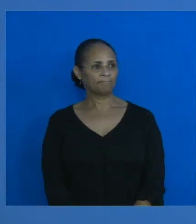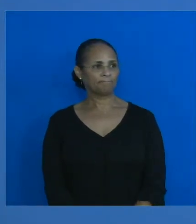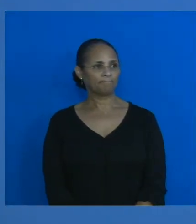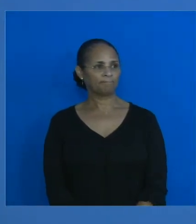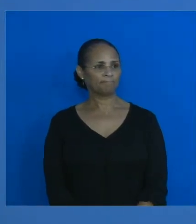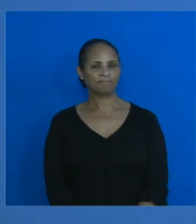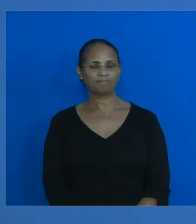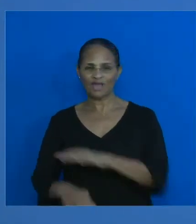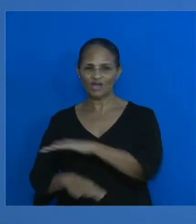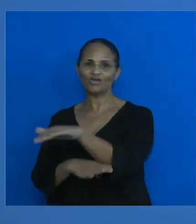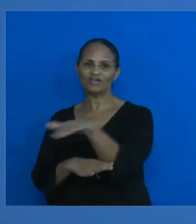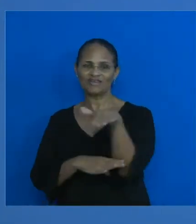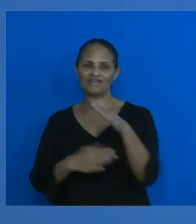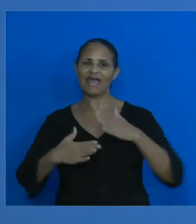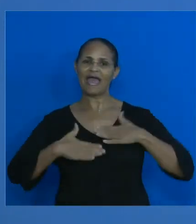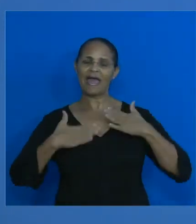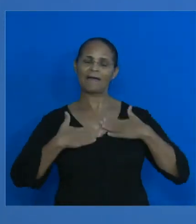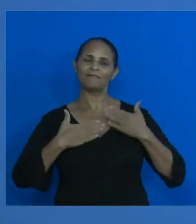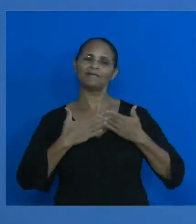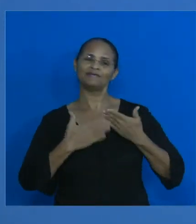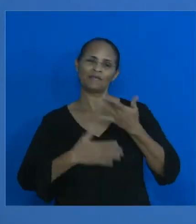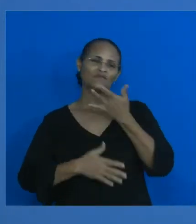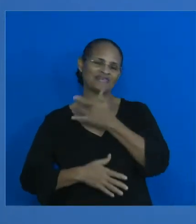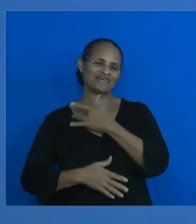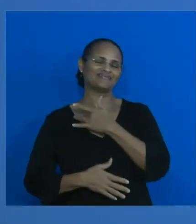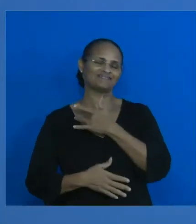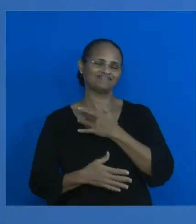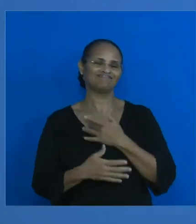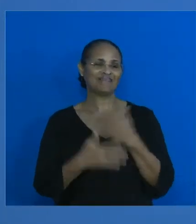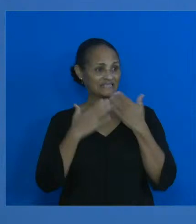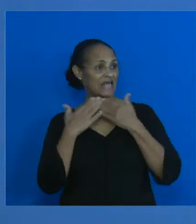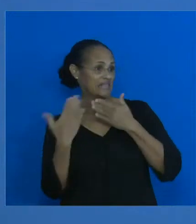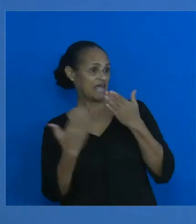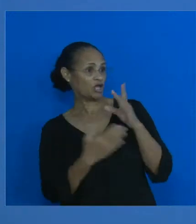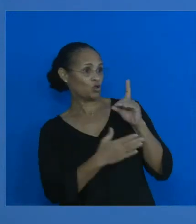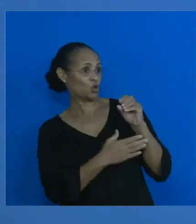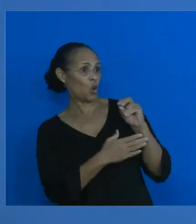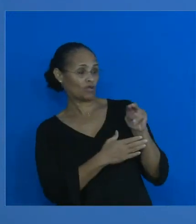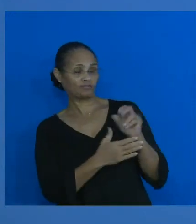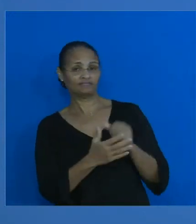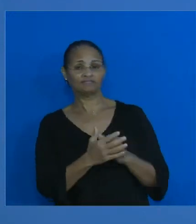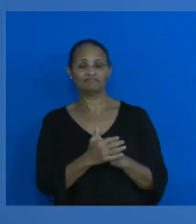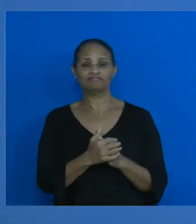Good evening and happy belated birthday. Thank you, Don.